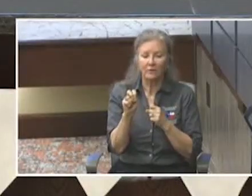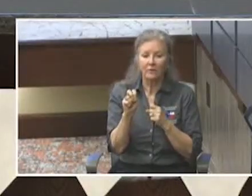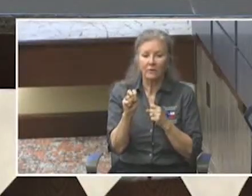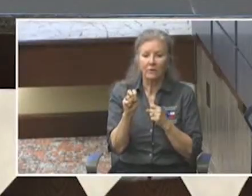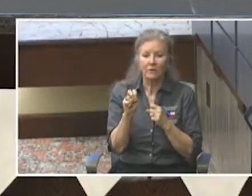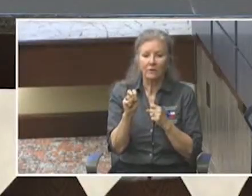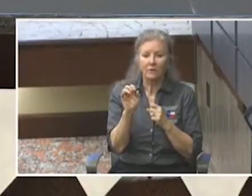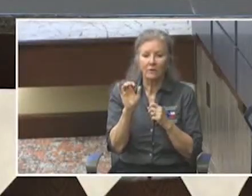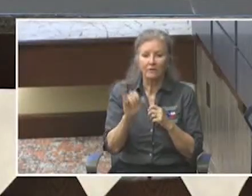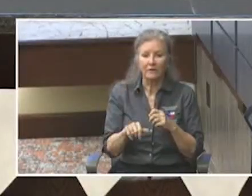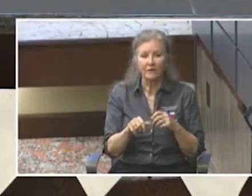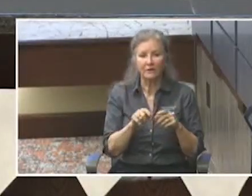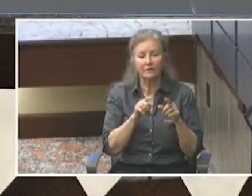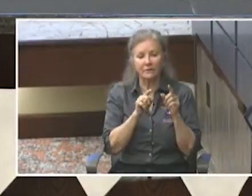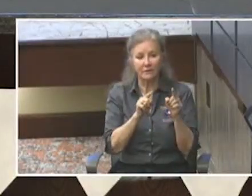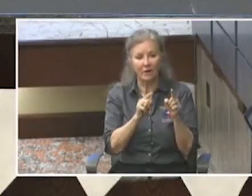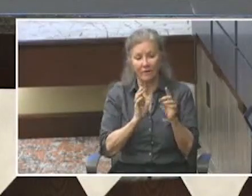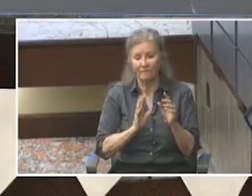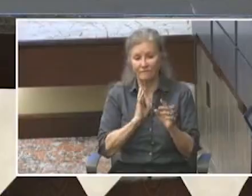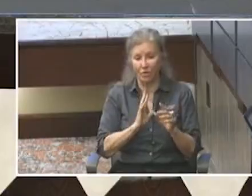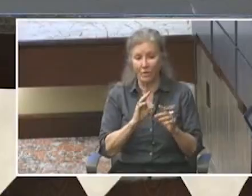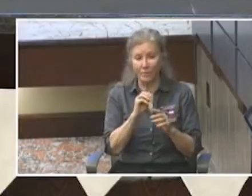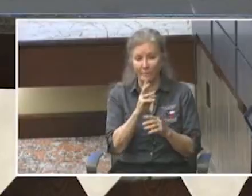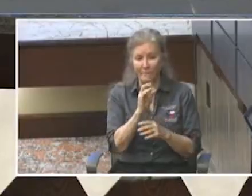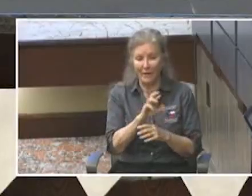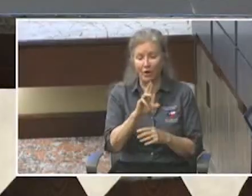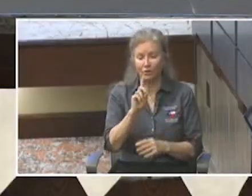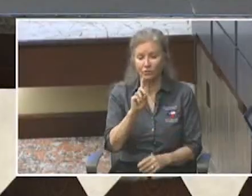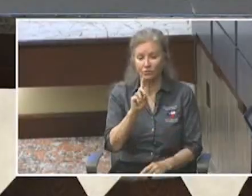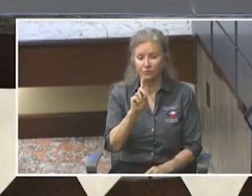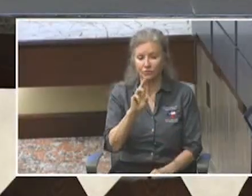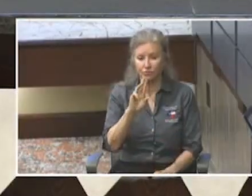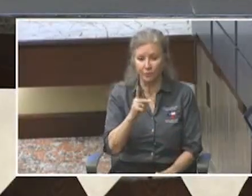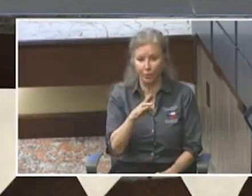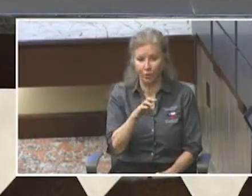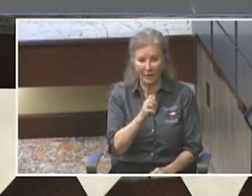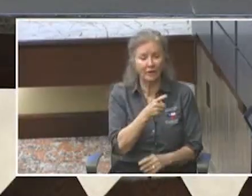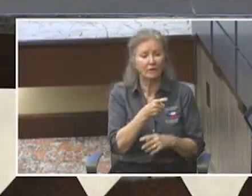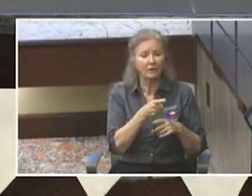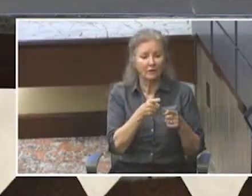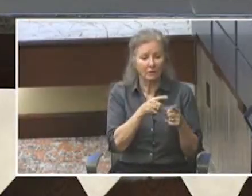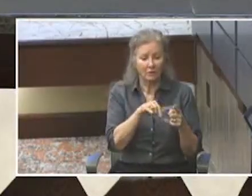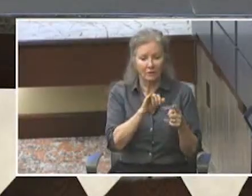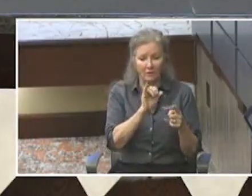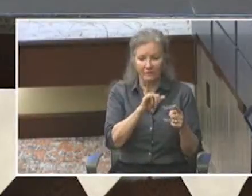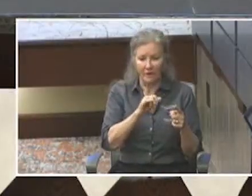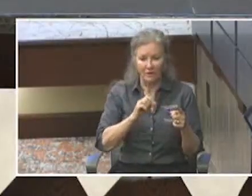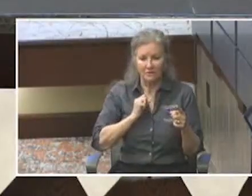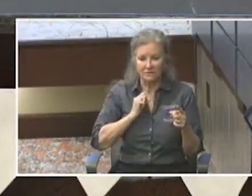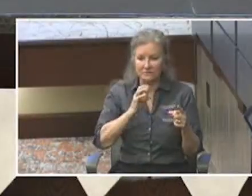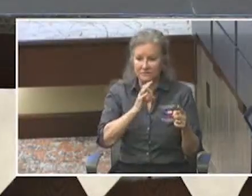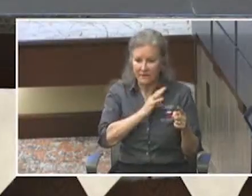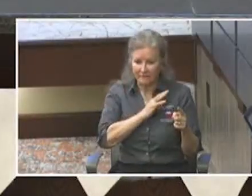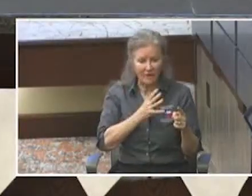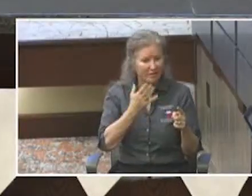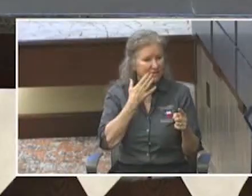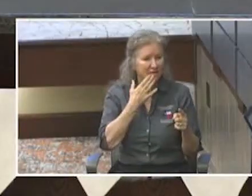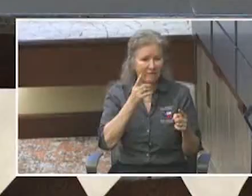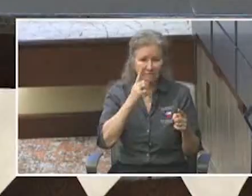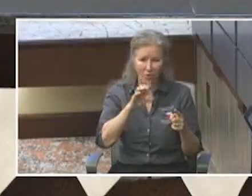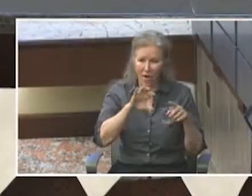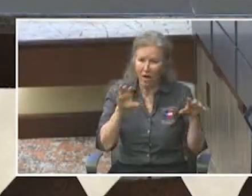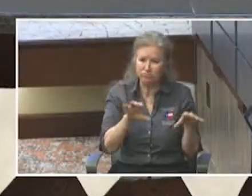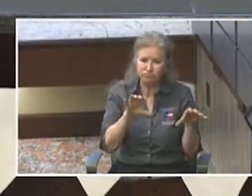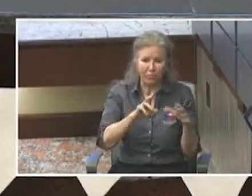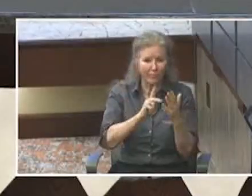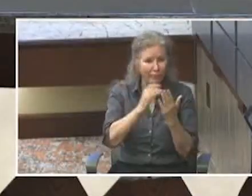Virginia Dupuy. And it's really, I appreciate everything that staff has done in getting this project this far along. It's going to